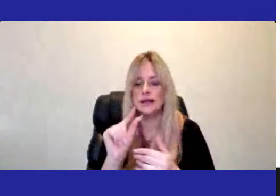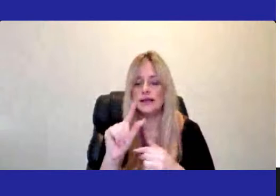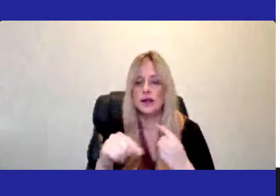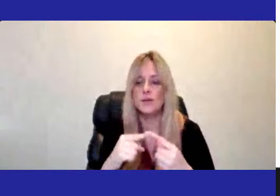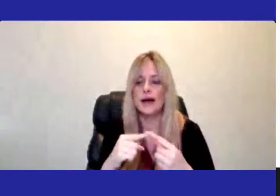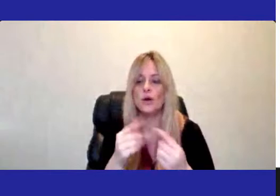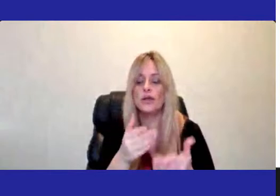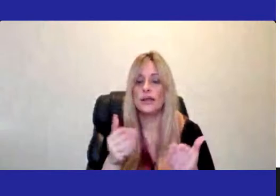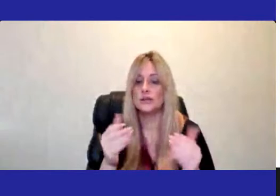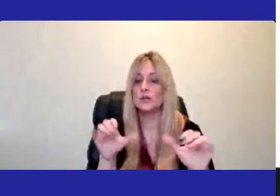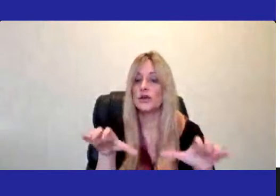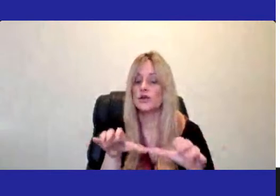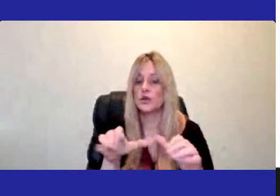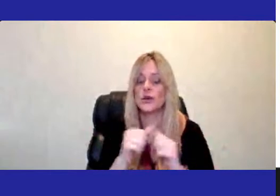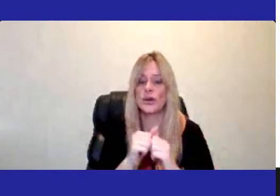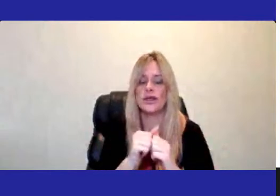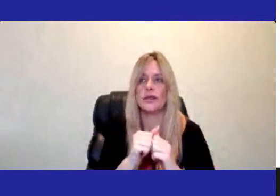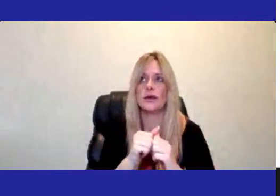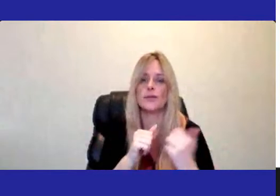we're doing with